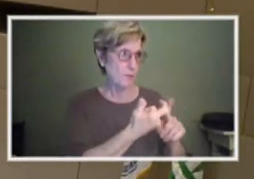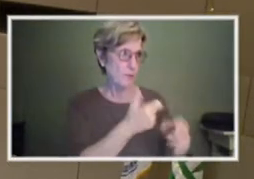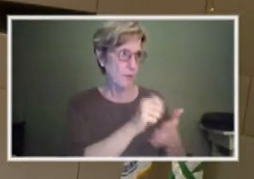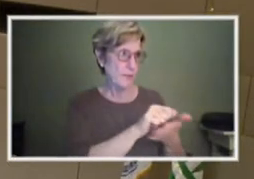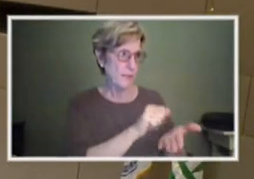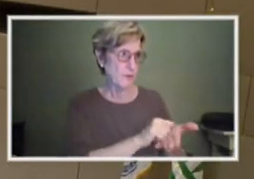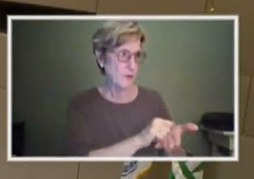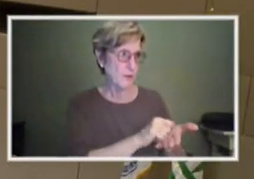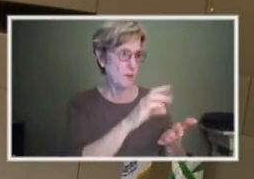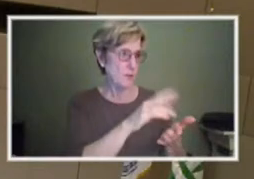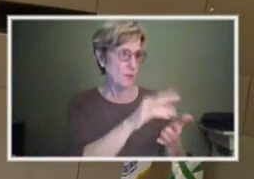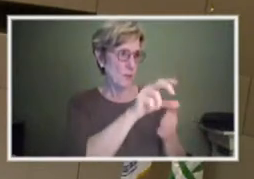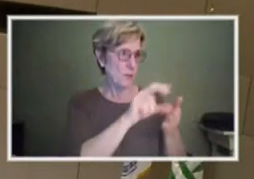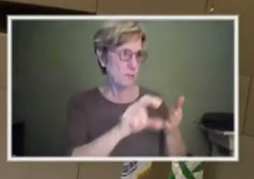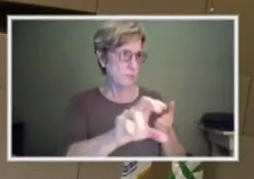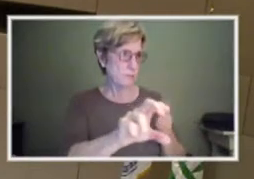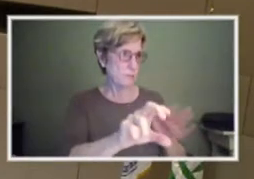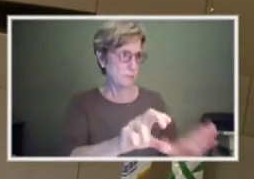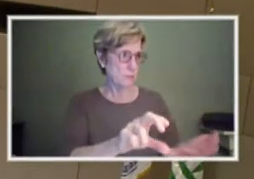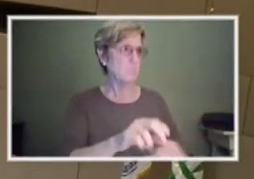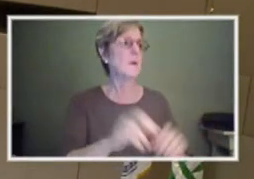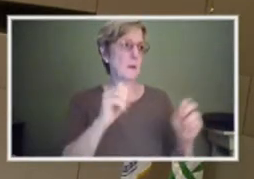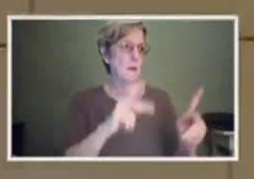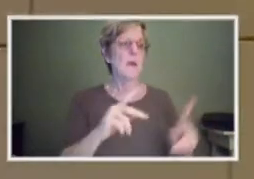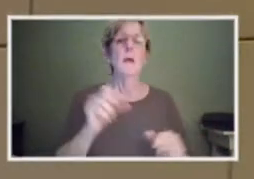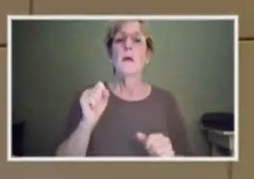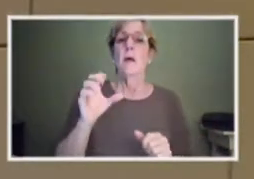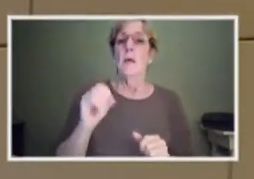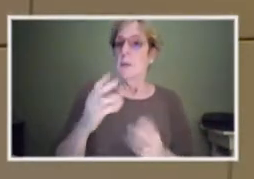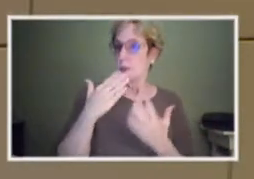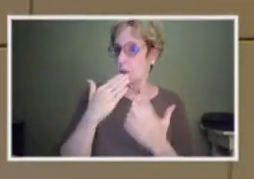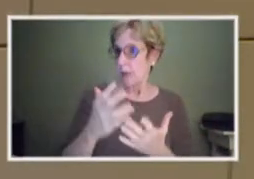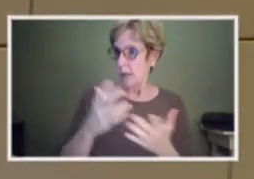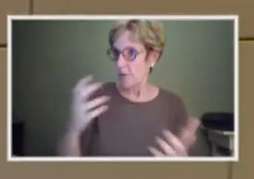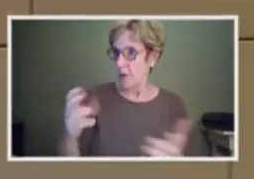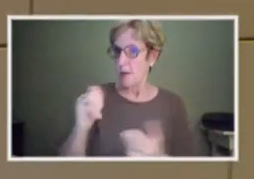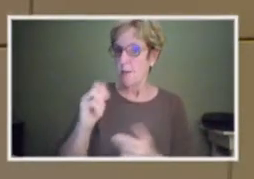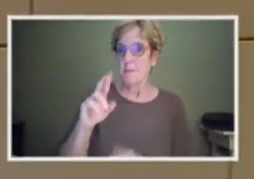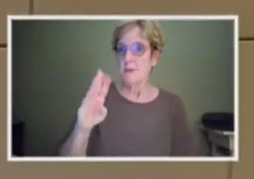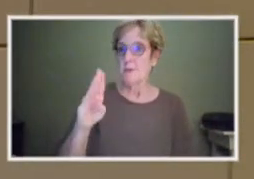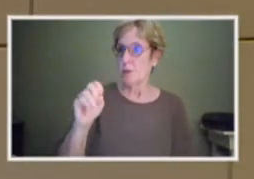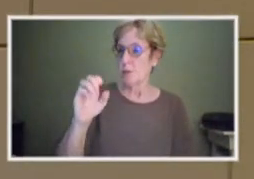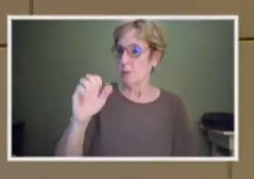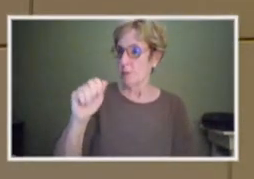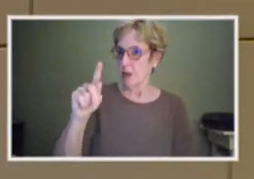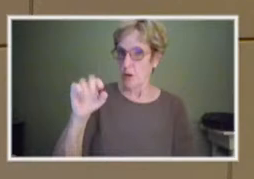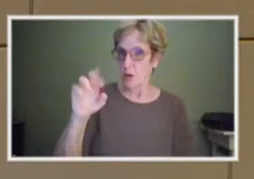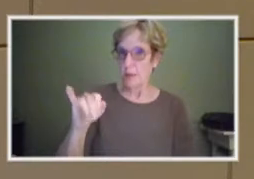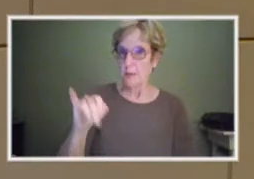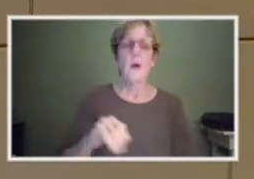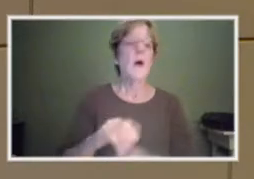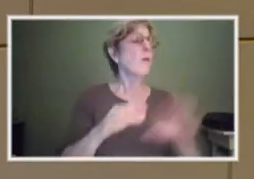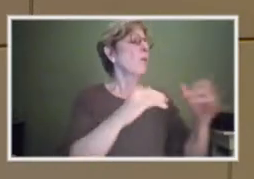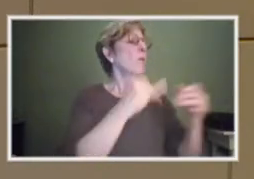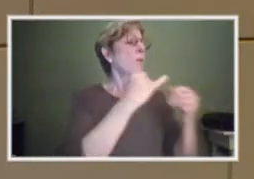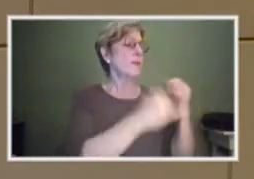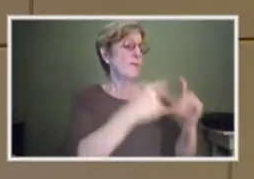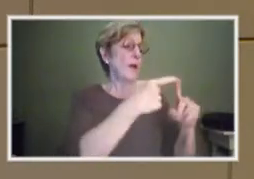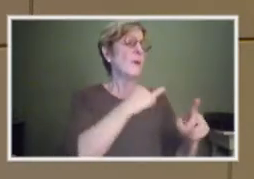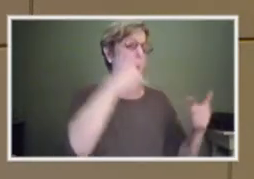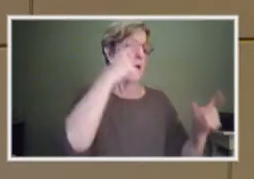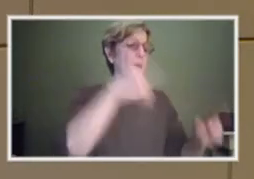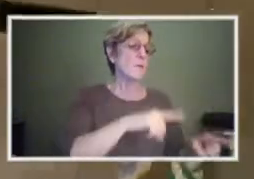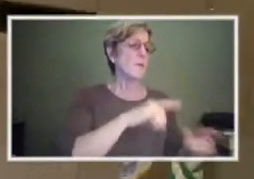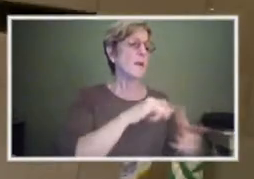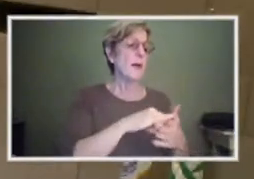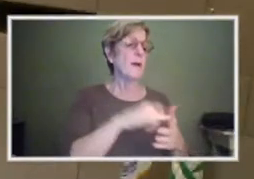item. Okay. So thank you very much, Mr. Beccari. Just one final point. I agree that we